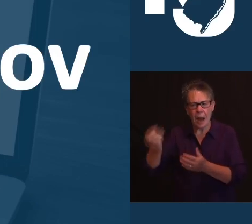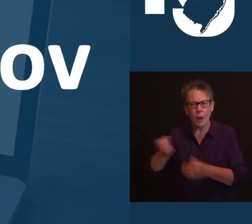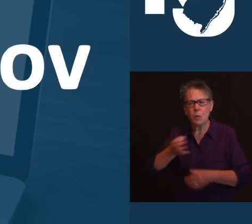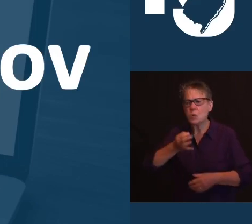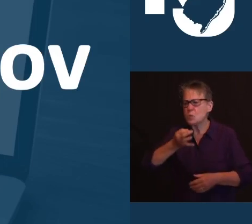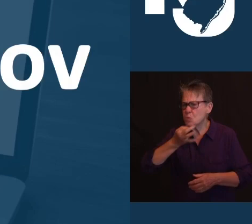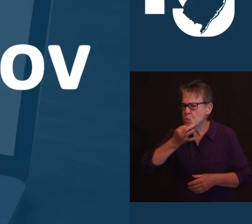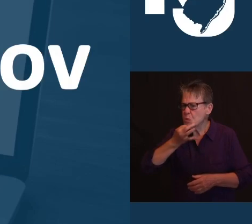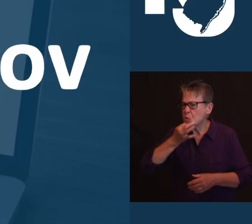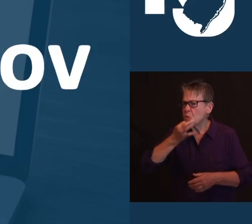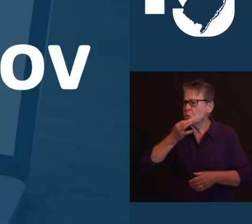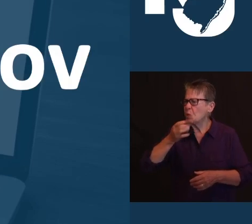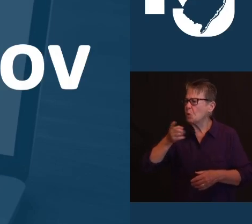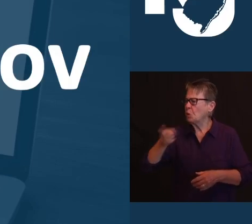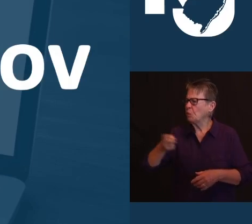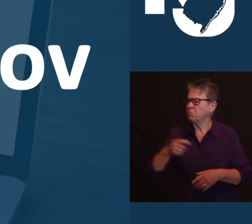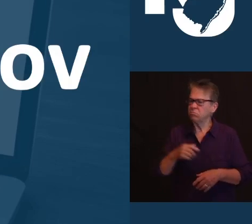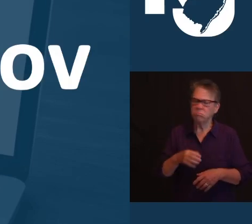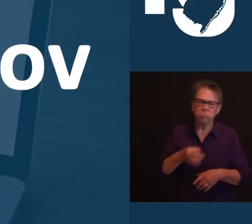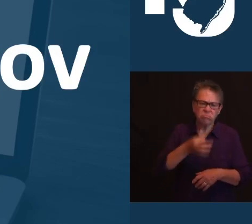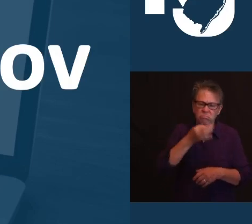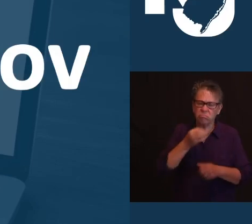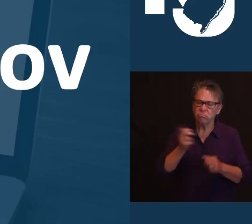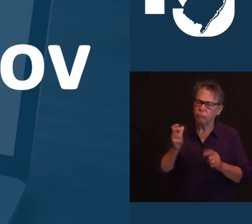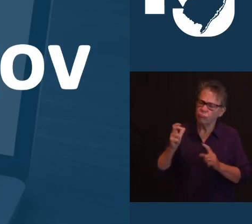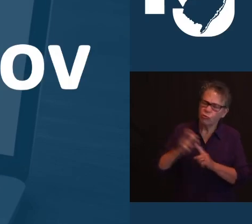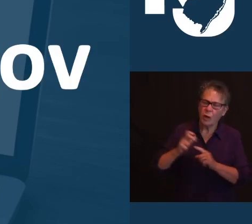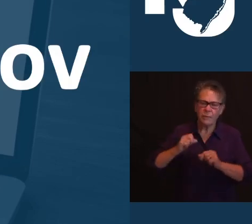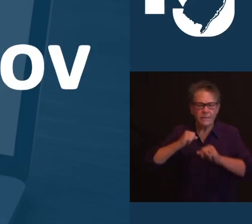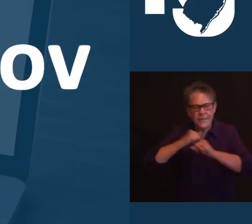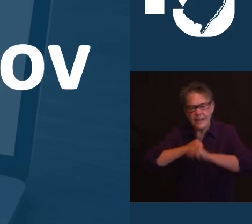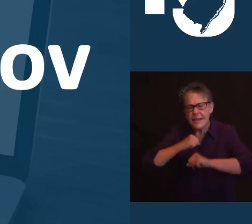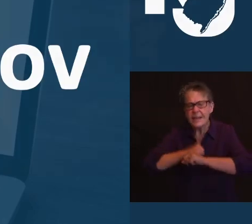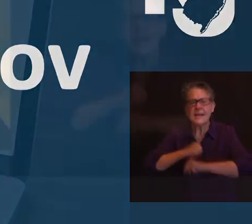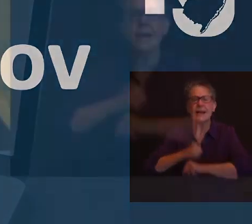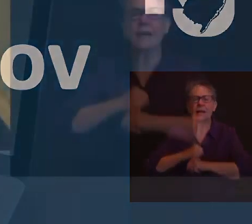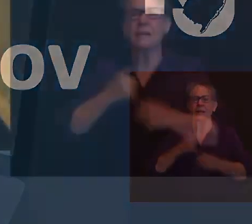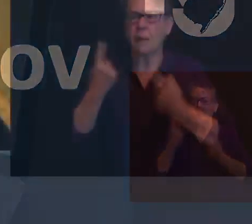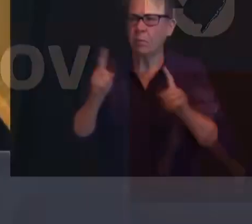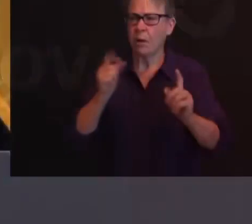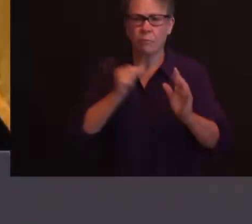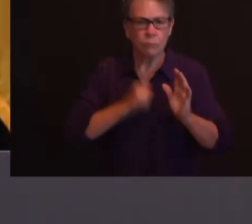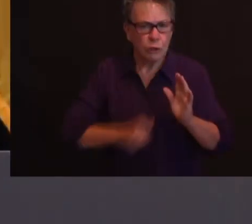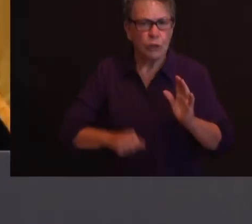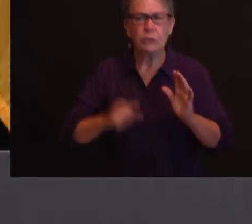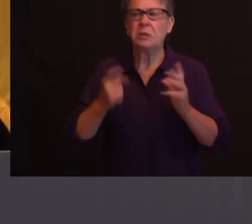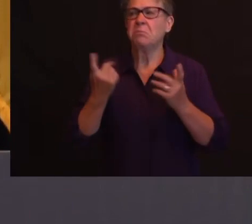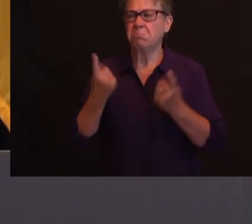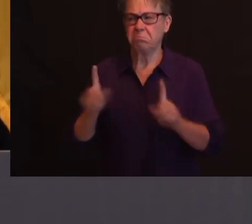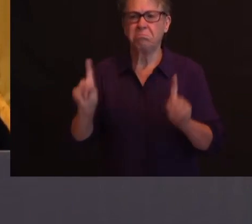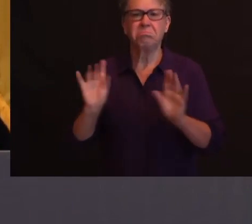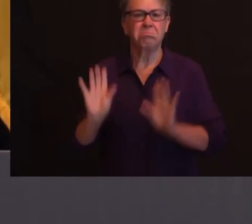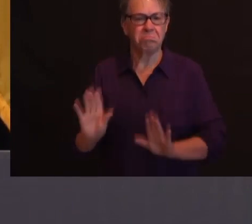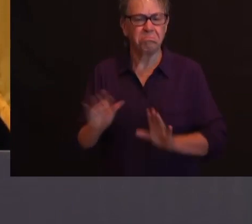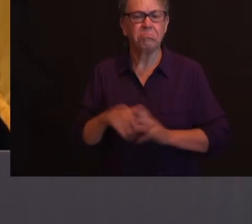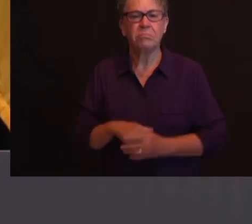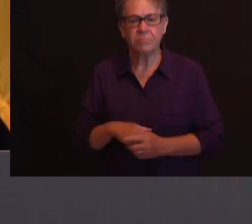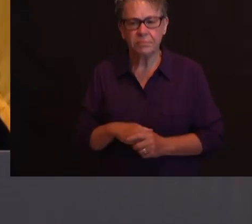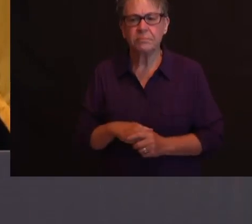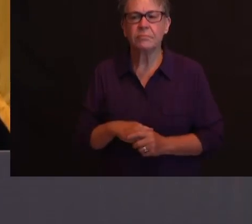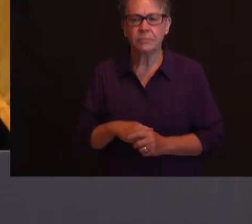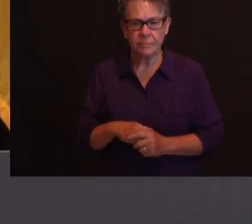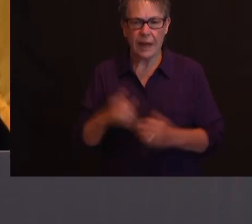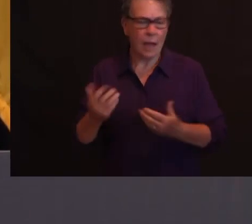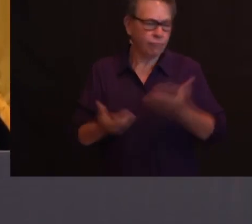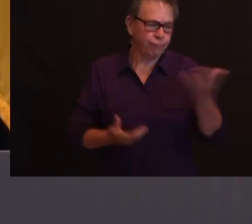harder or stronger on behalf of New Jersey than Congressman Bill Pascrell. With that, please help me welcome the woman who needs no introduction, the Commissioner of the